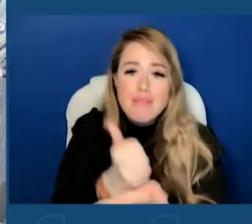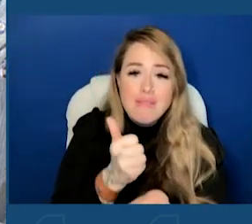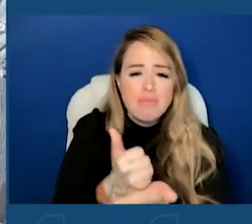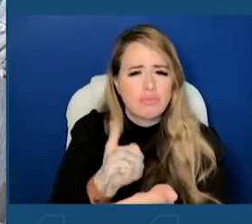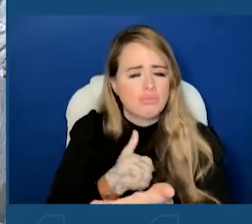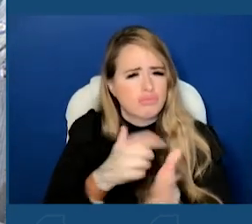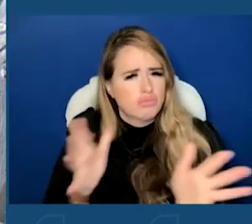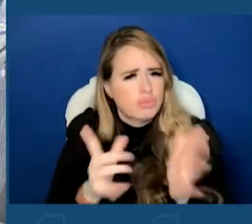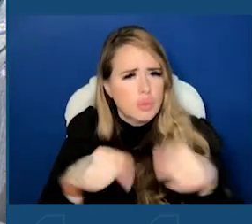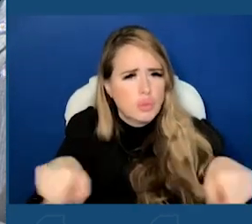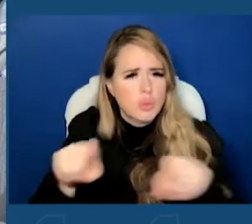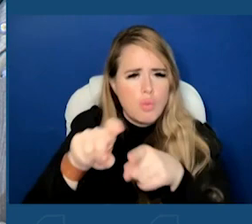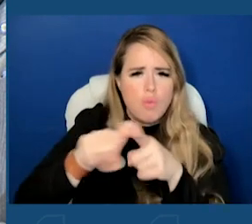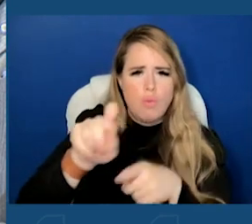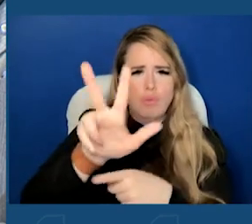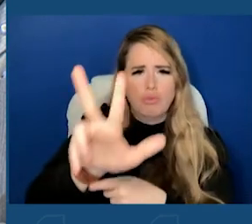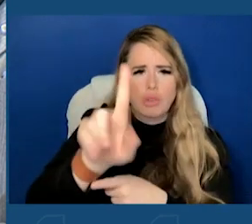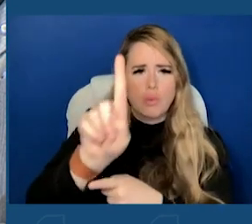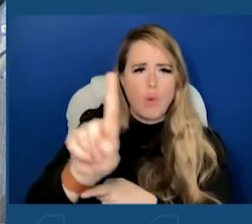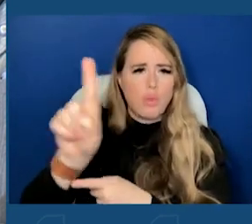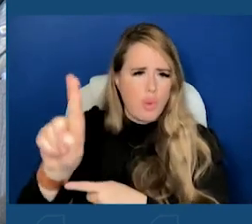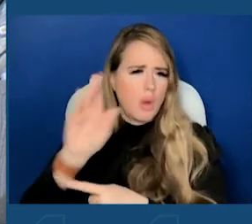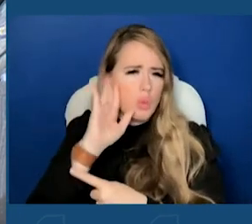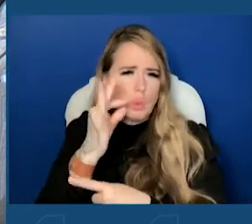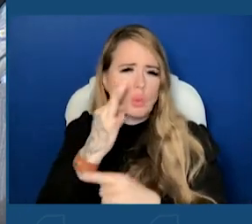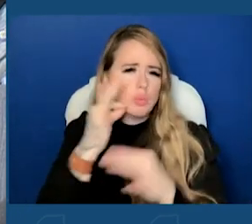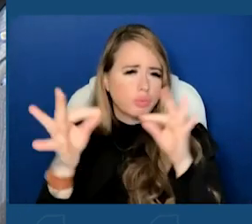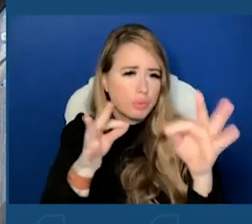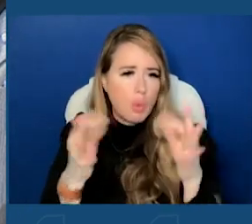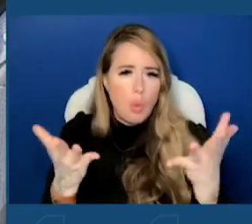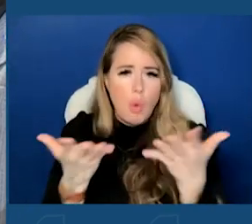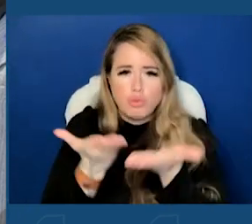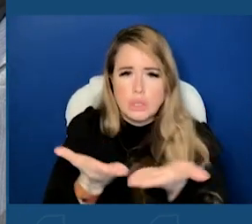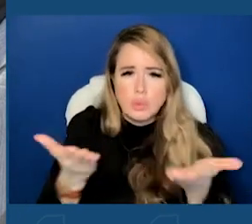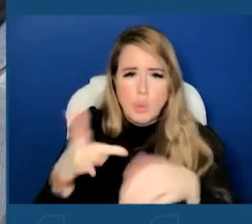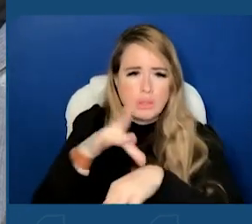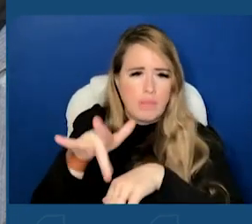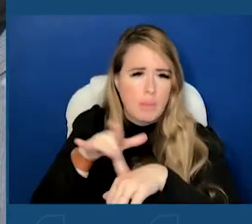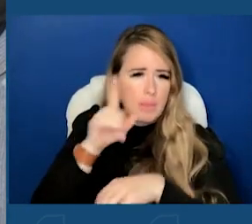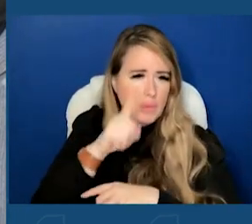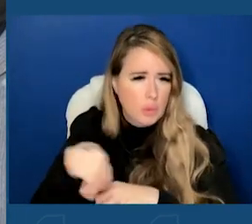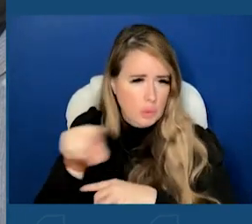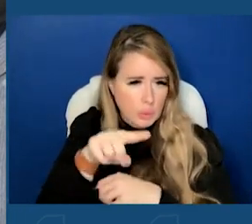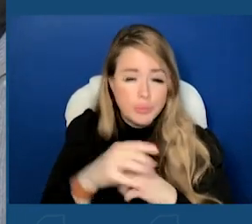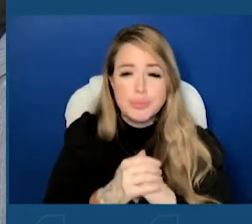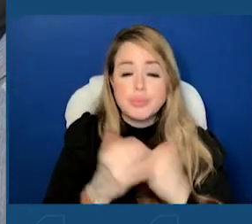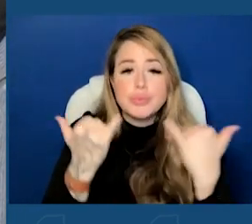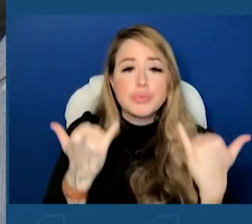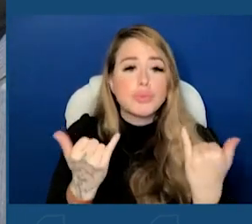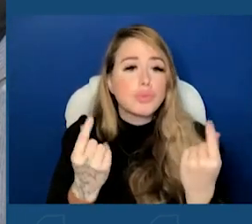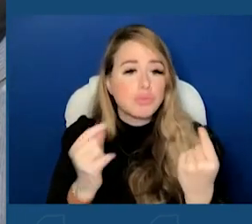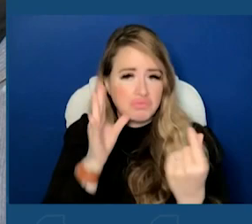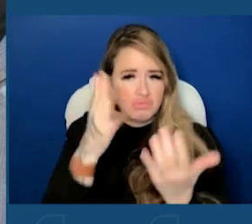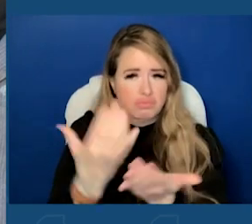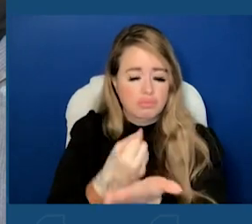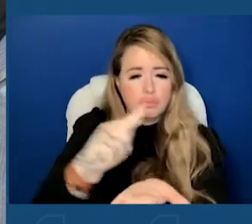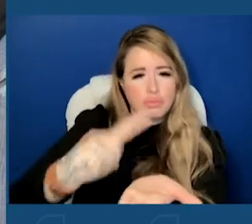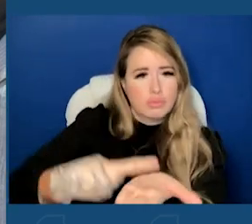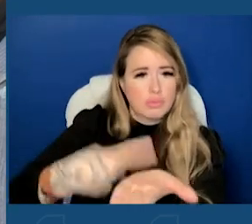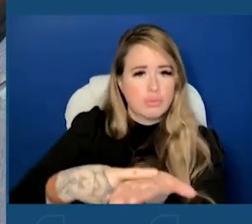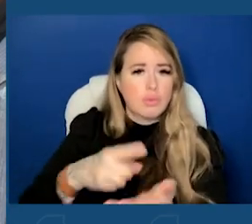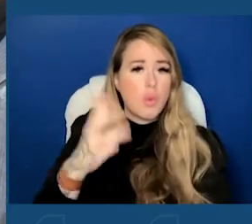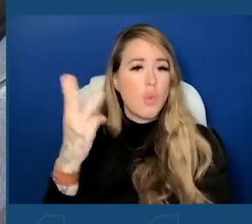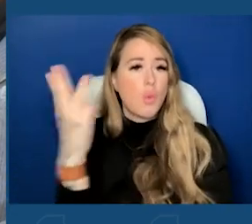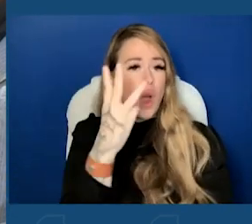311. Commissioner is going to be talking about the resources available here as well. I will now turn to what is happening in Western New York, for those of you who